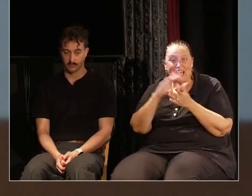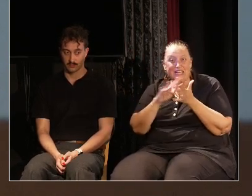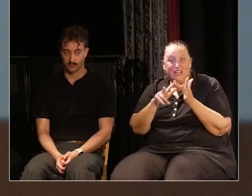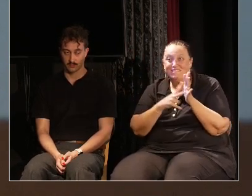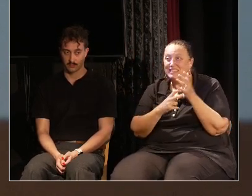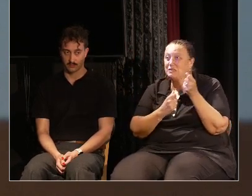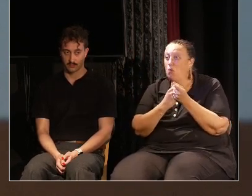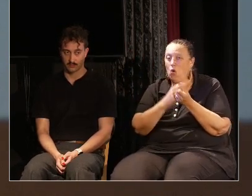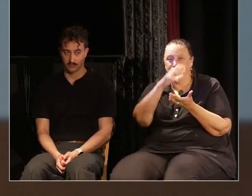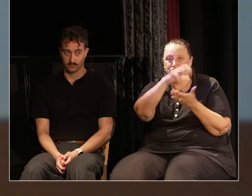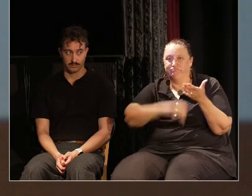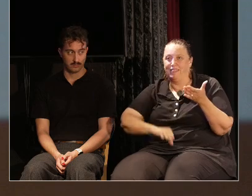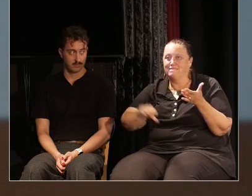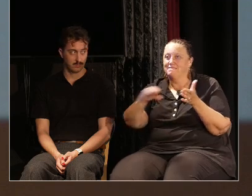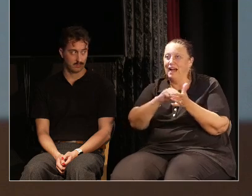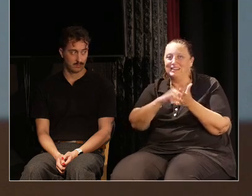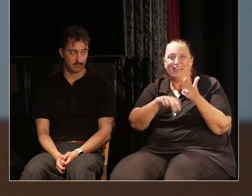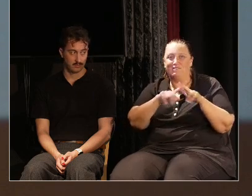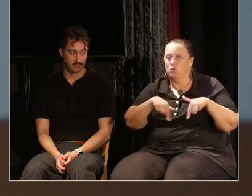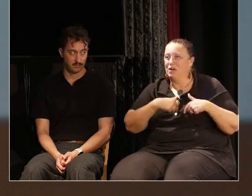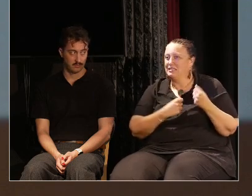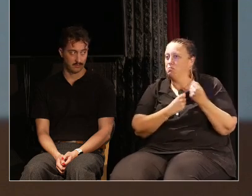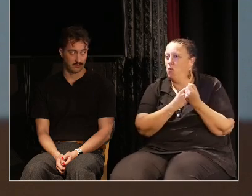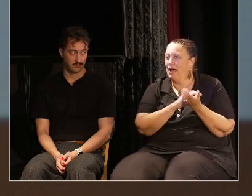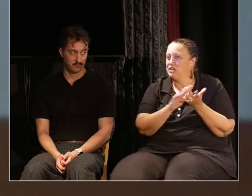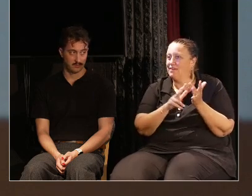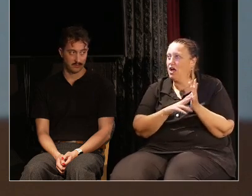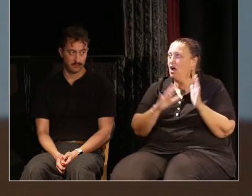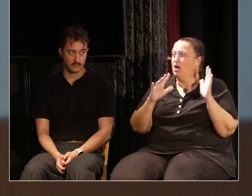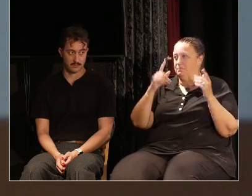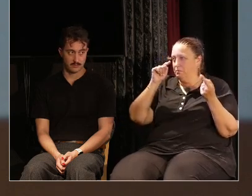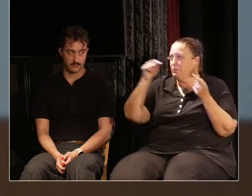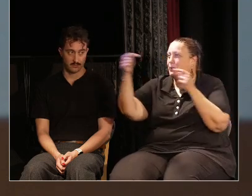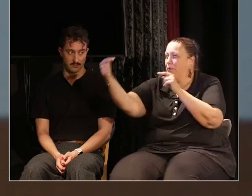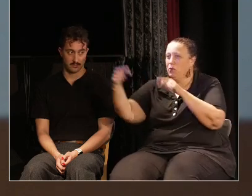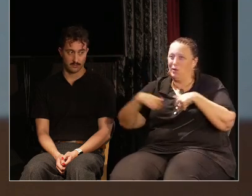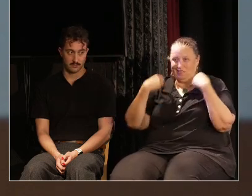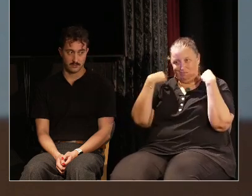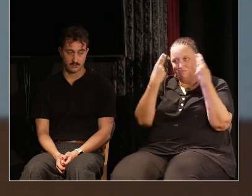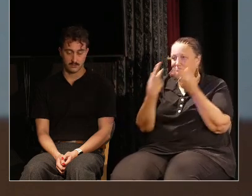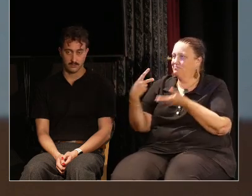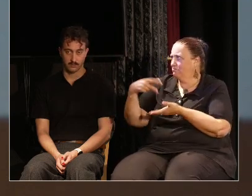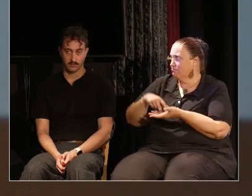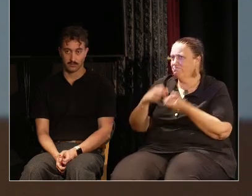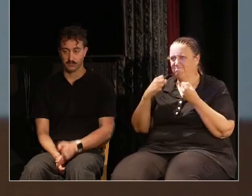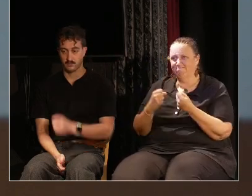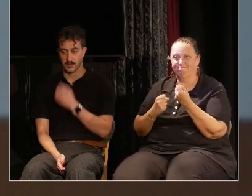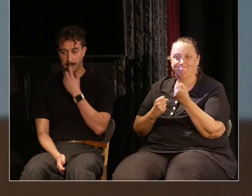that they've done around the world. I think it's especially important for Australia to step up and step into that space. And we do that by making sure that everyone in